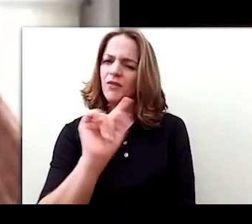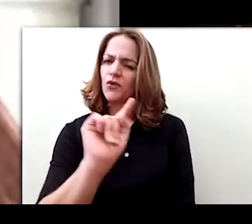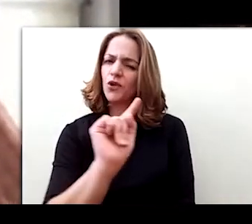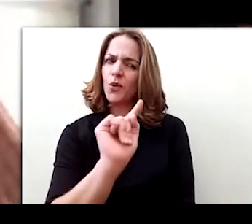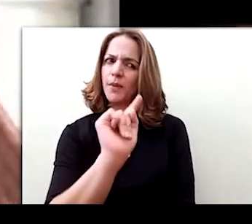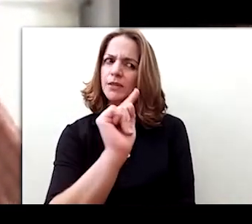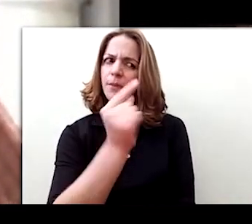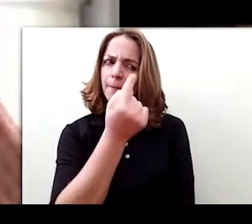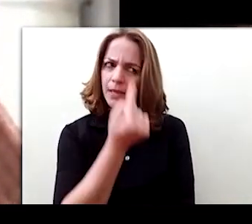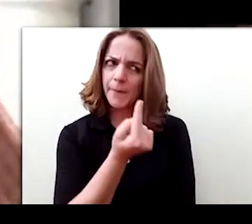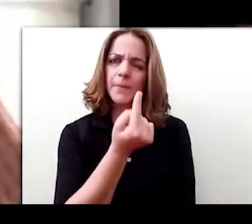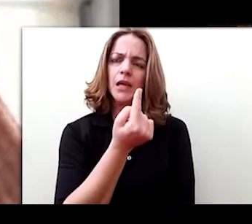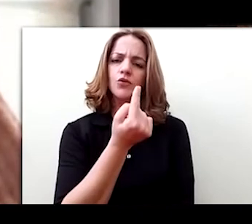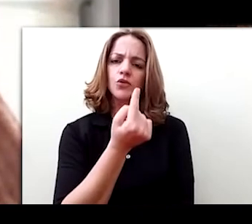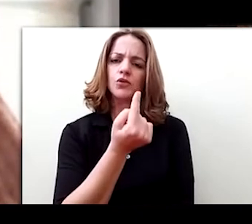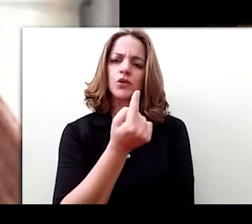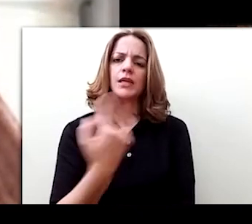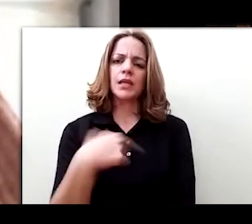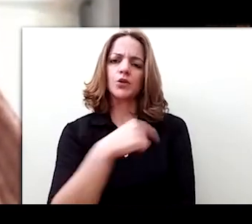and it aired during the same time as Realidades.